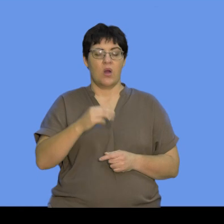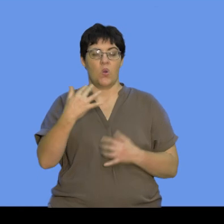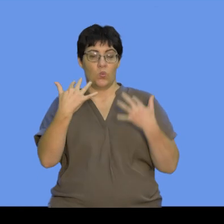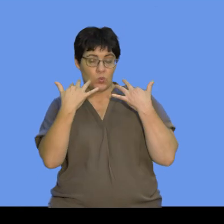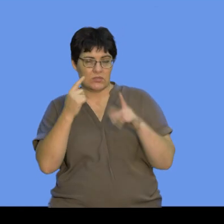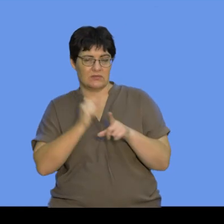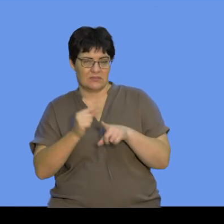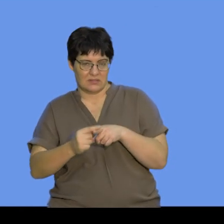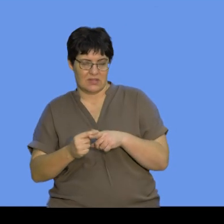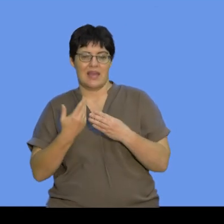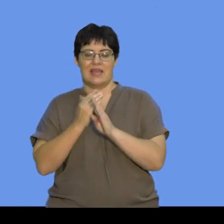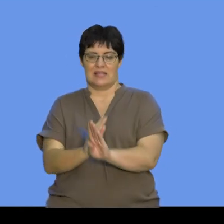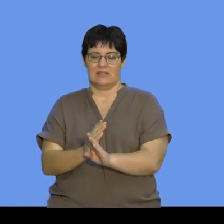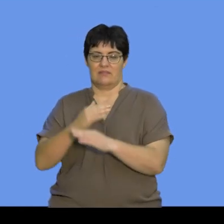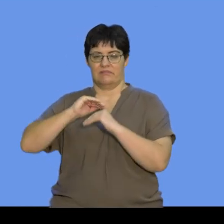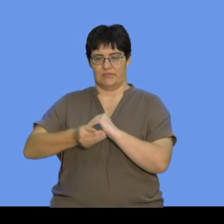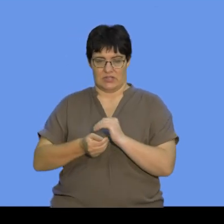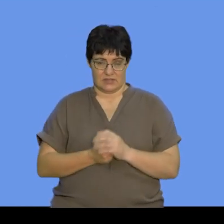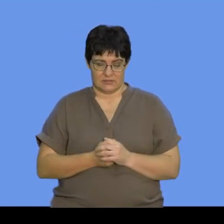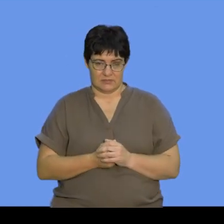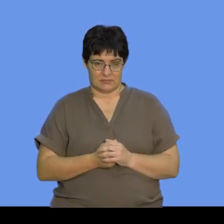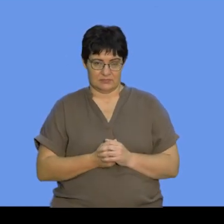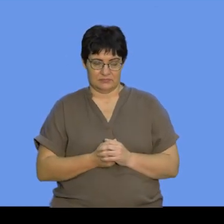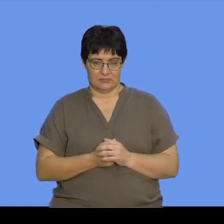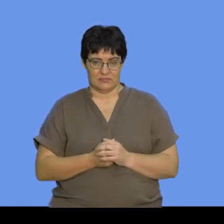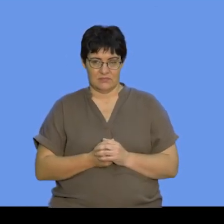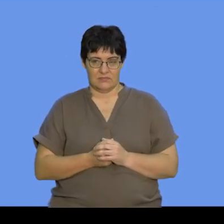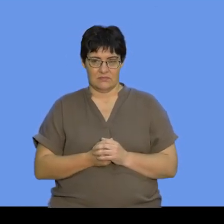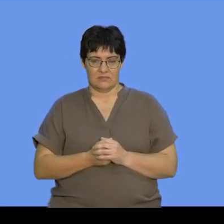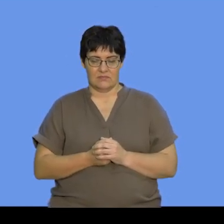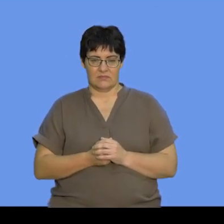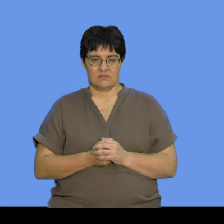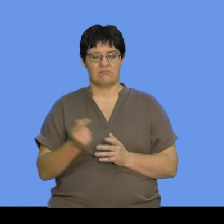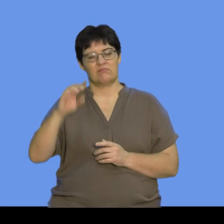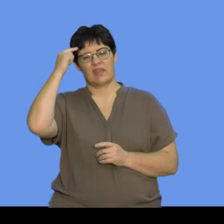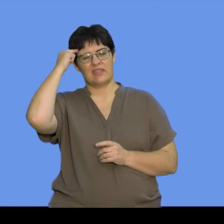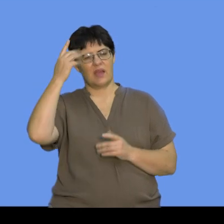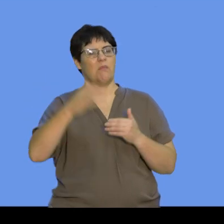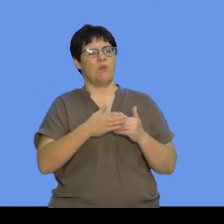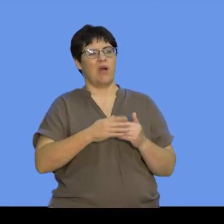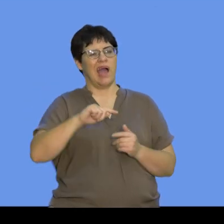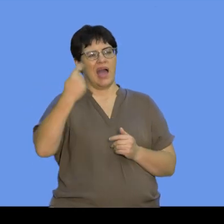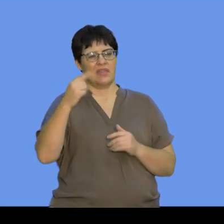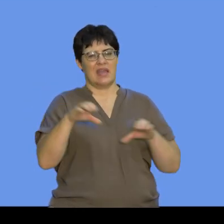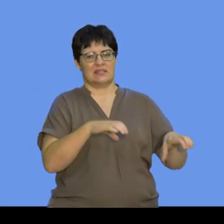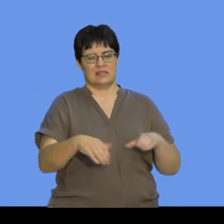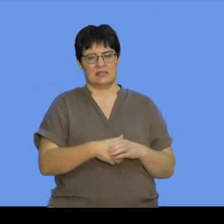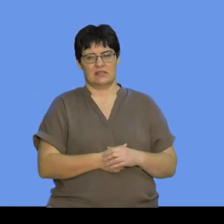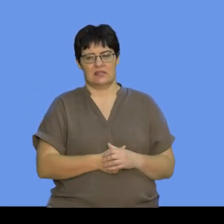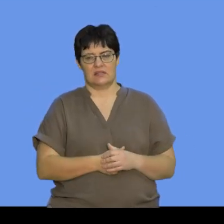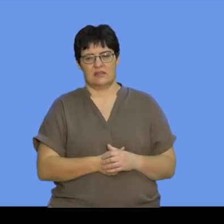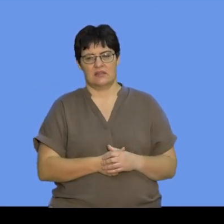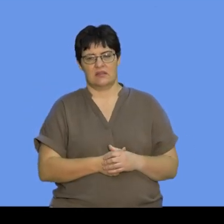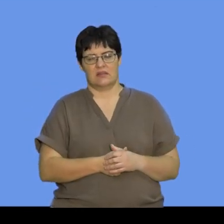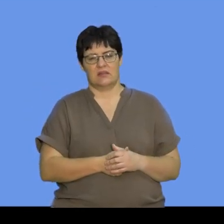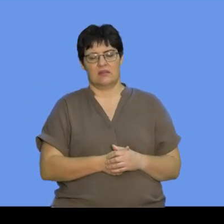thermal insulators, right? Okay, now think about another thinking exercise. Think about